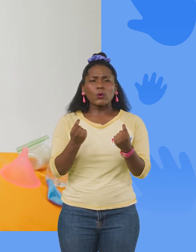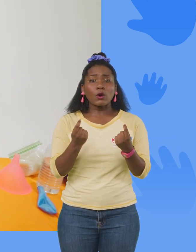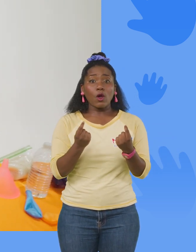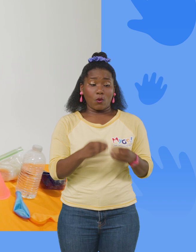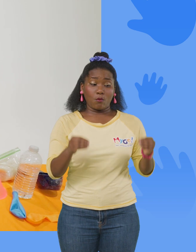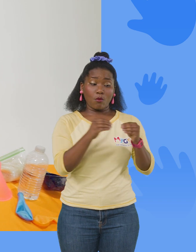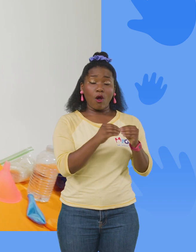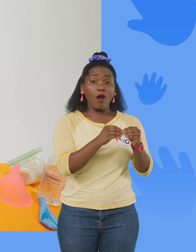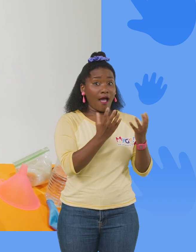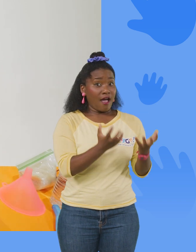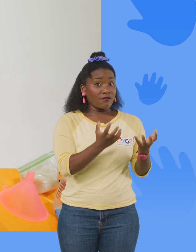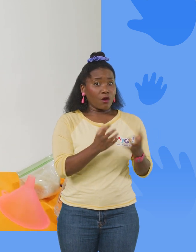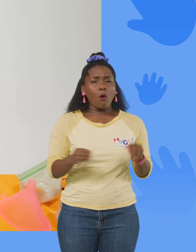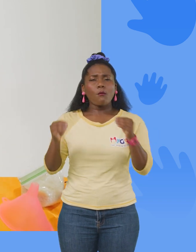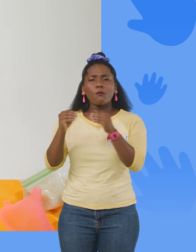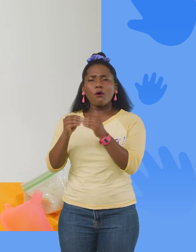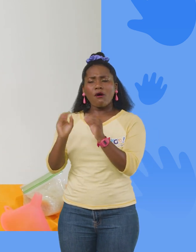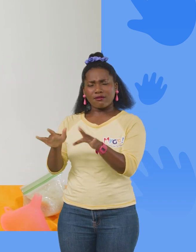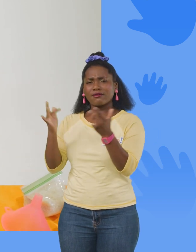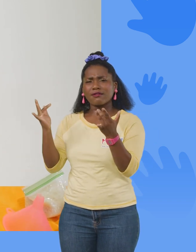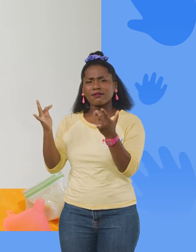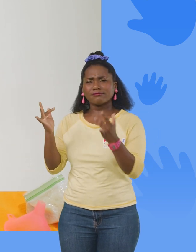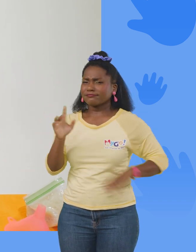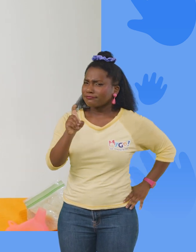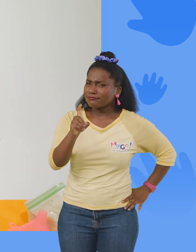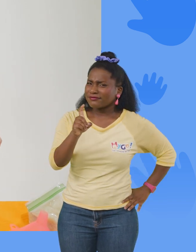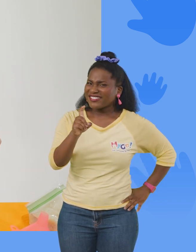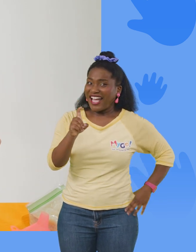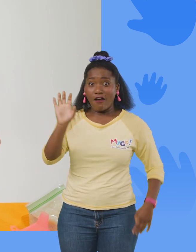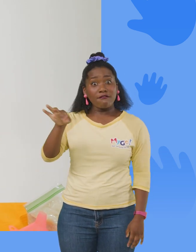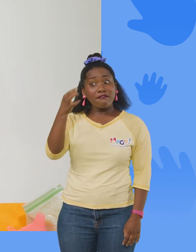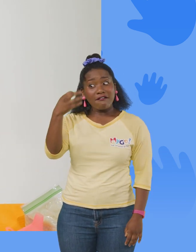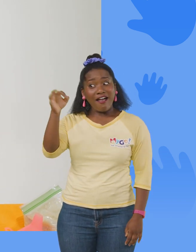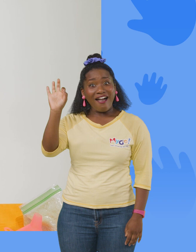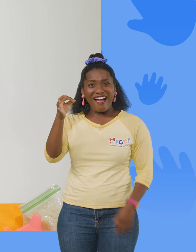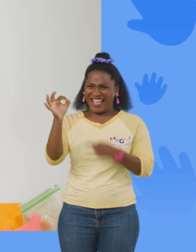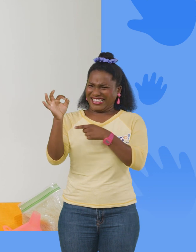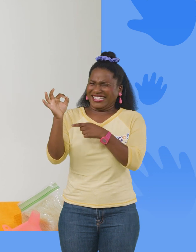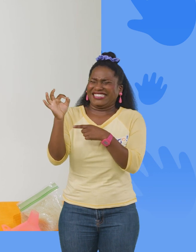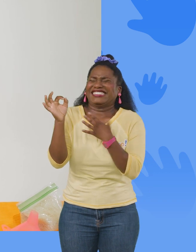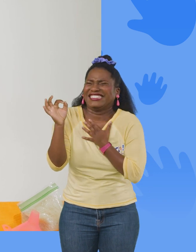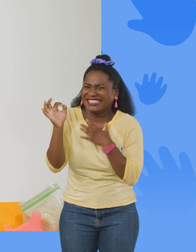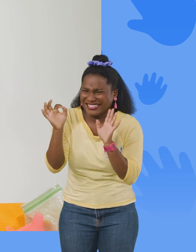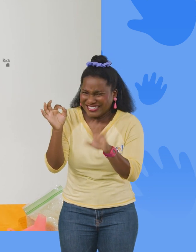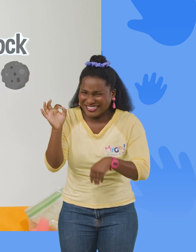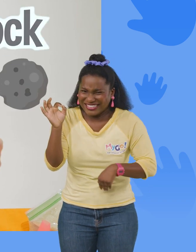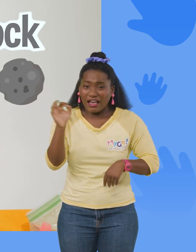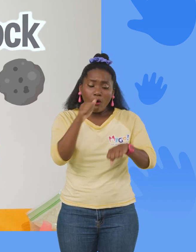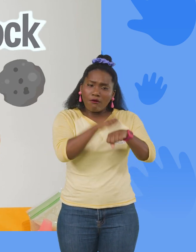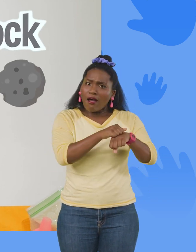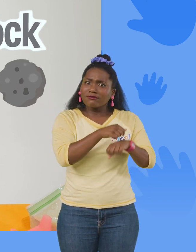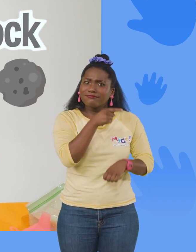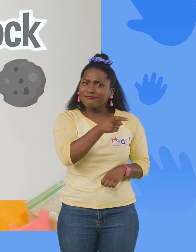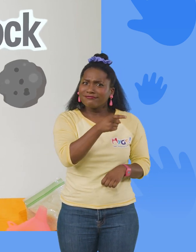think is heavier and what do you think is lighter? A feather? Tickle. Or a